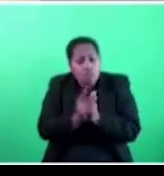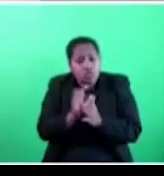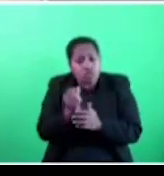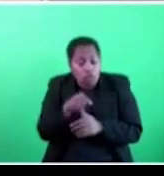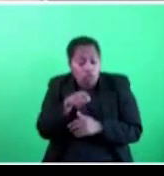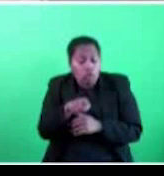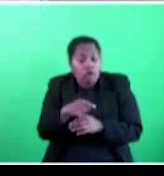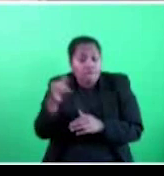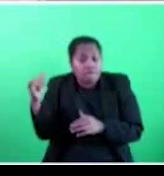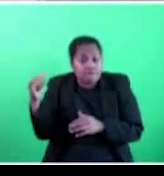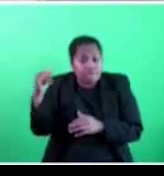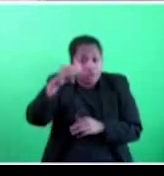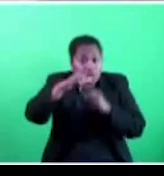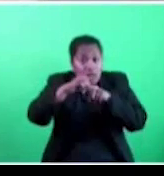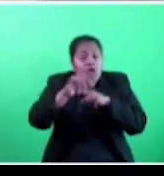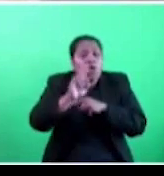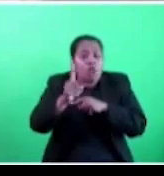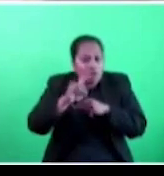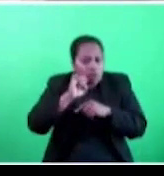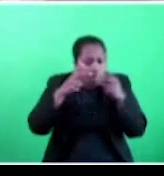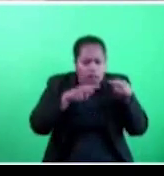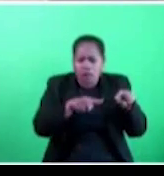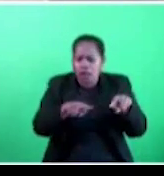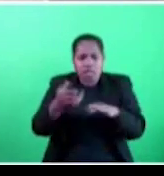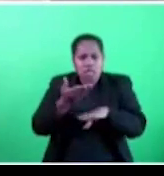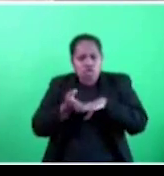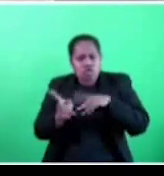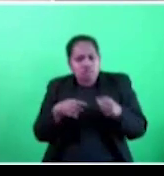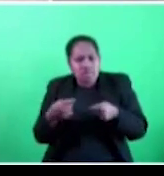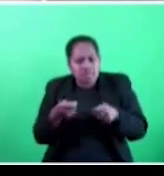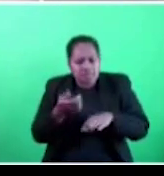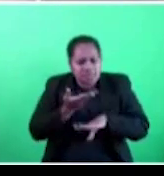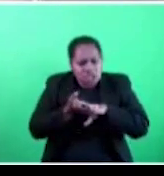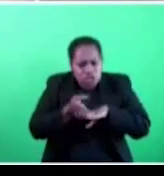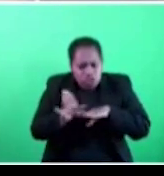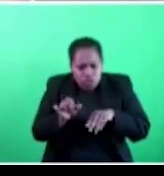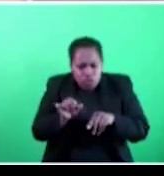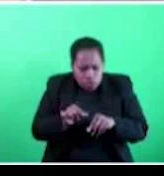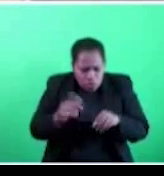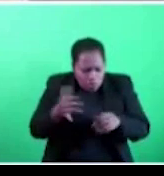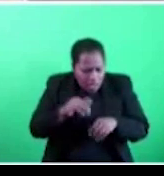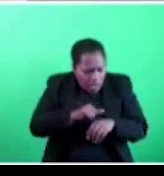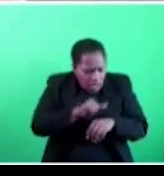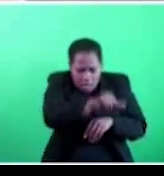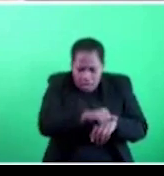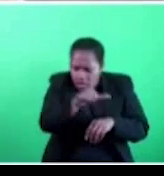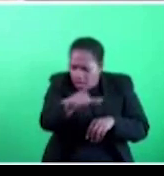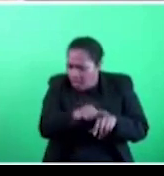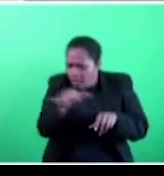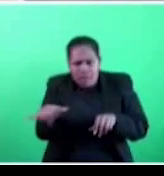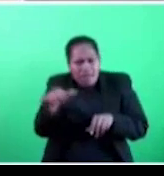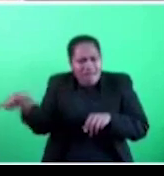to explore new markets, new routes, going deeper into the USA, even going to destinations like Chicago, Dallas, and